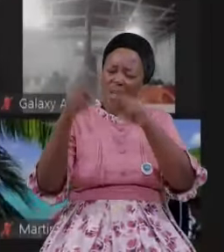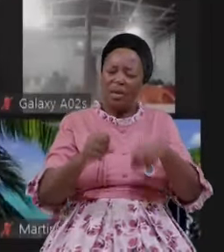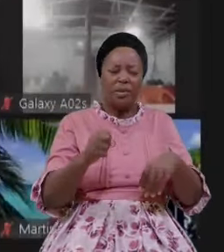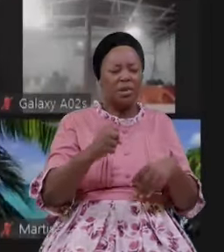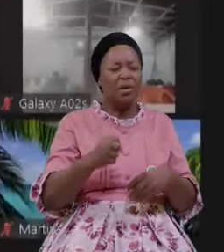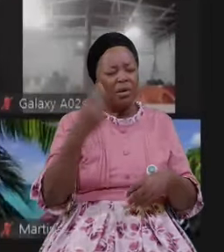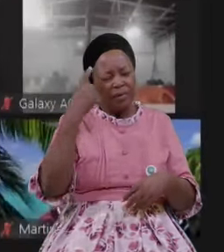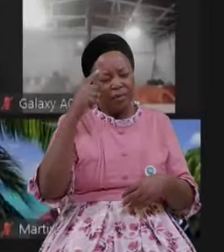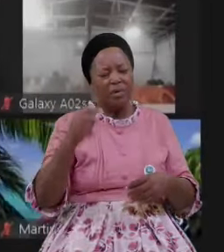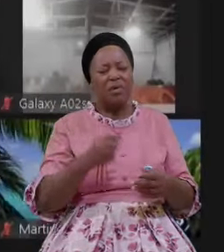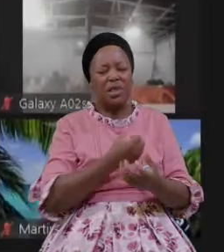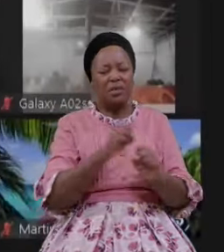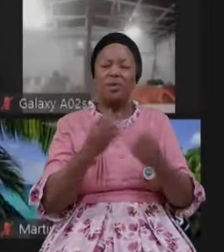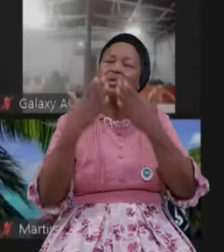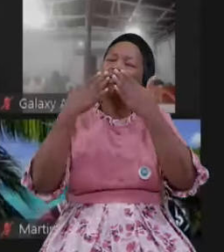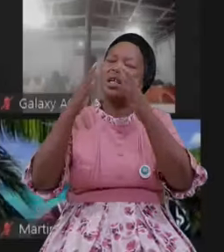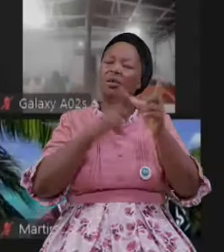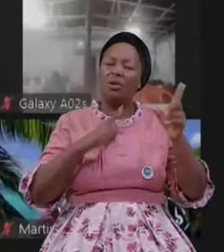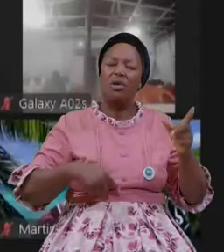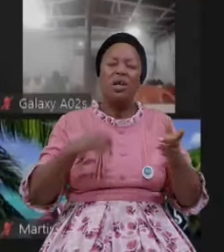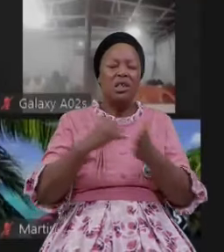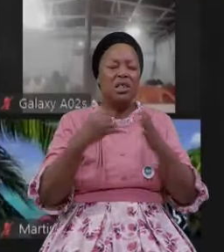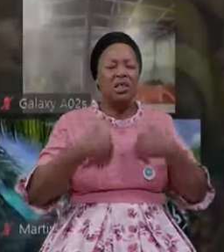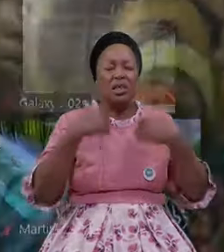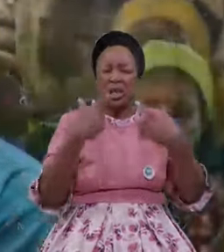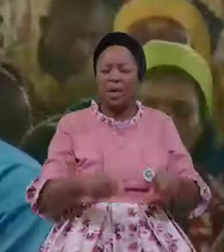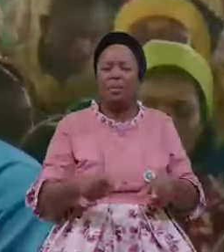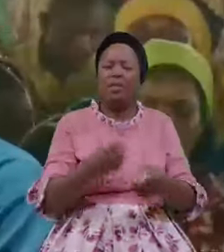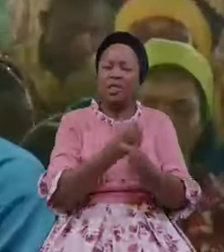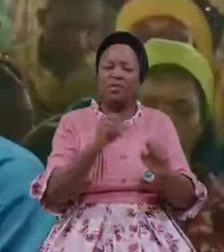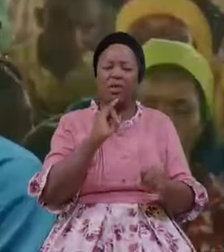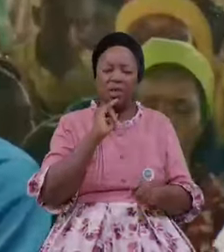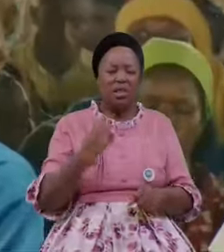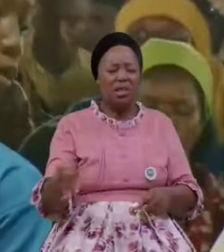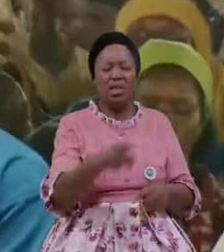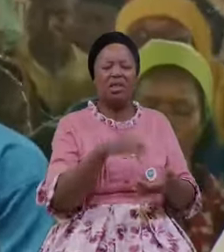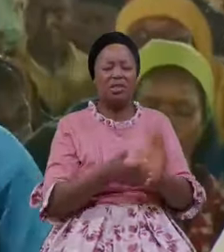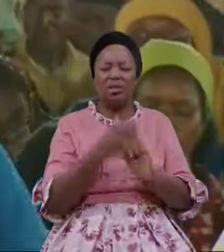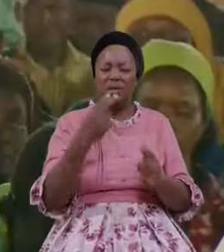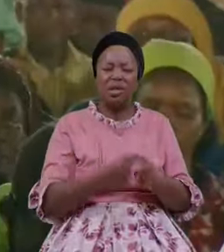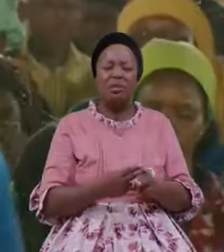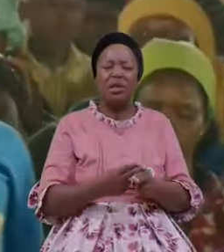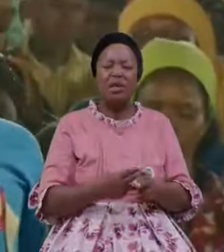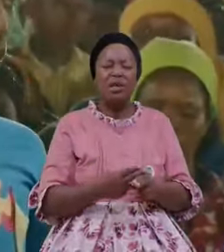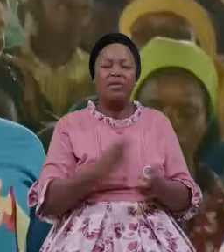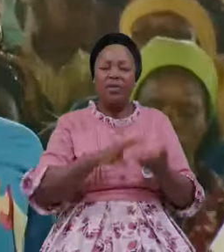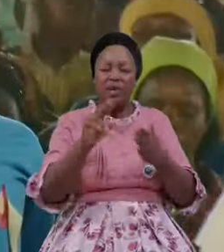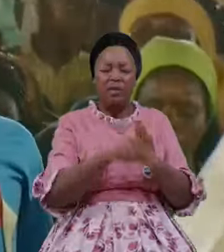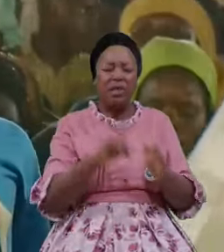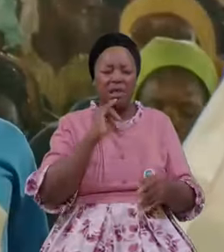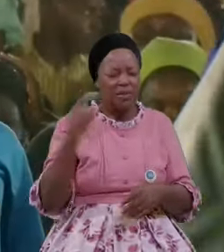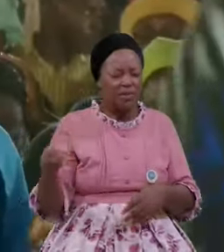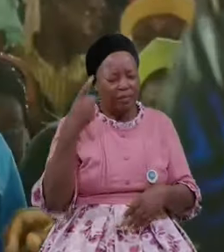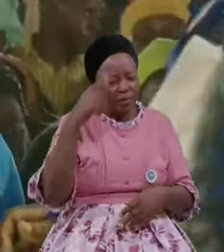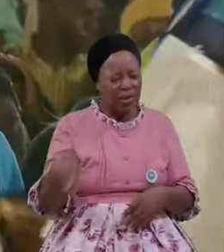Thank you, Lord. It is done. Salvation is there. Redemption is there.